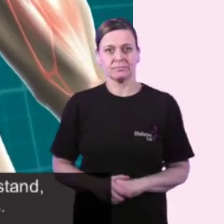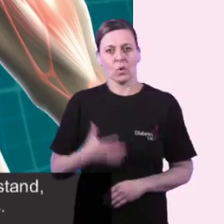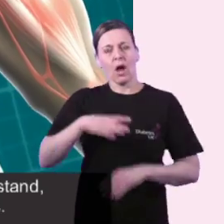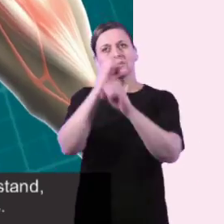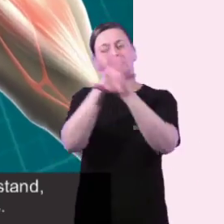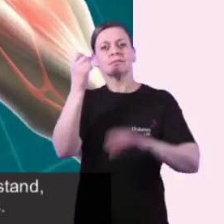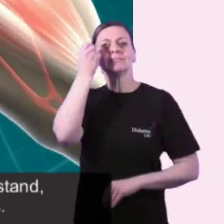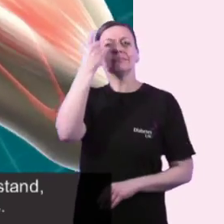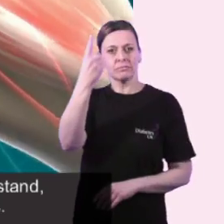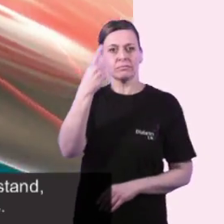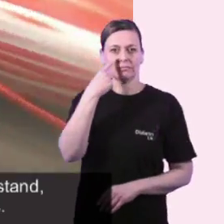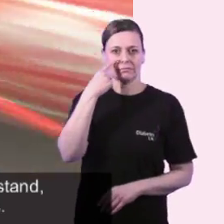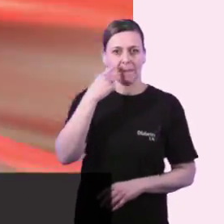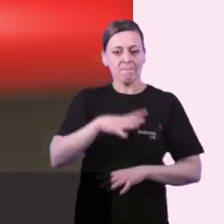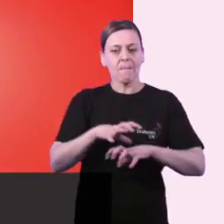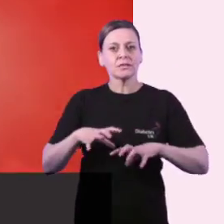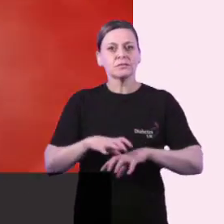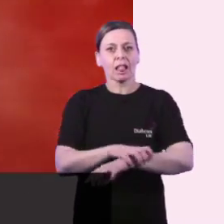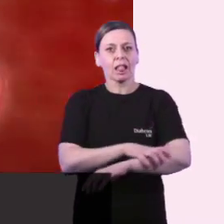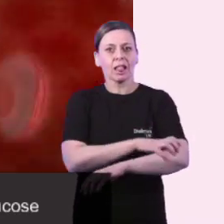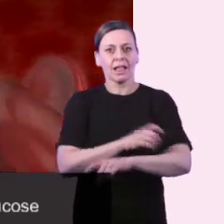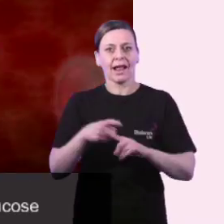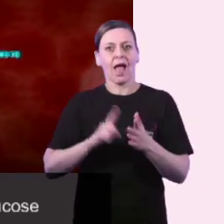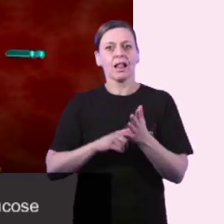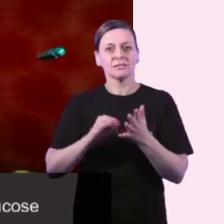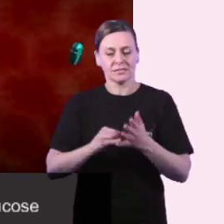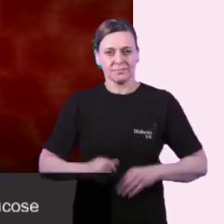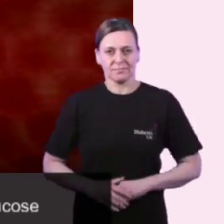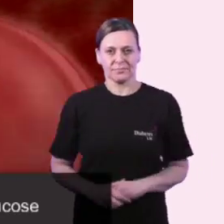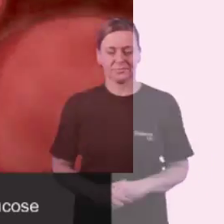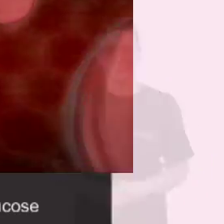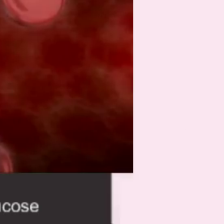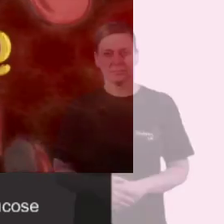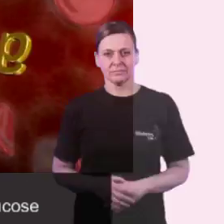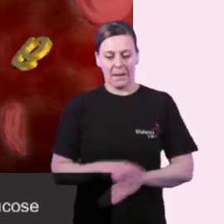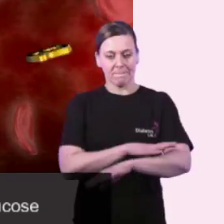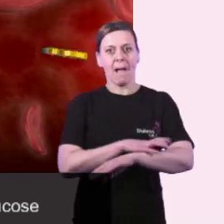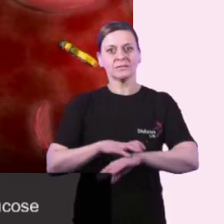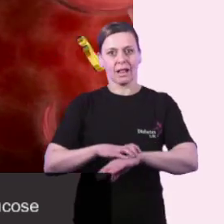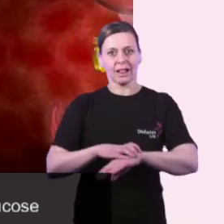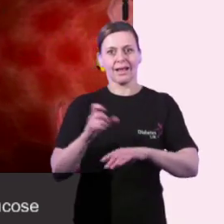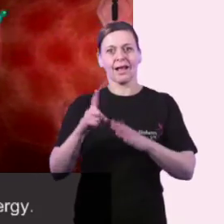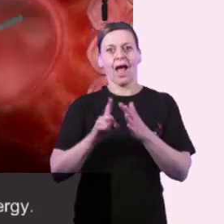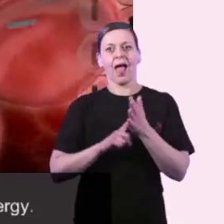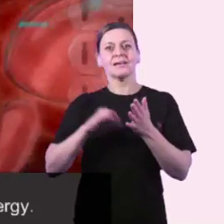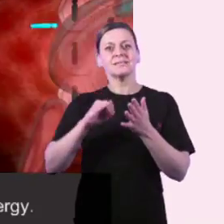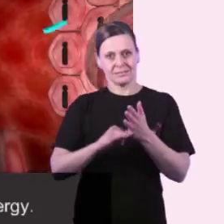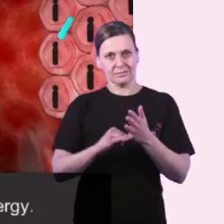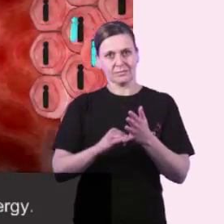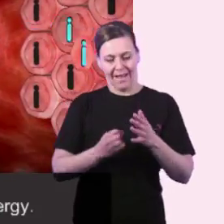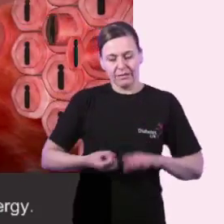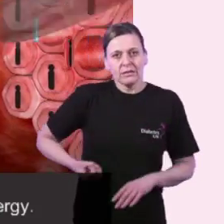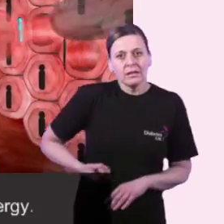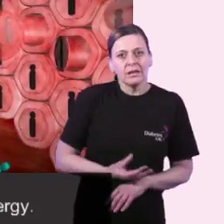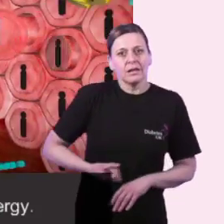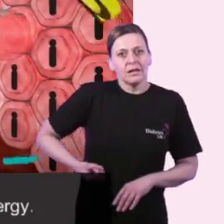let's look at muscle cells. At the muscle cells it's insulin that allows the glucose to get into the cells where